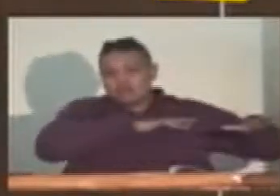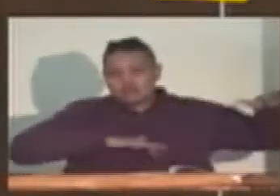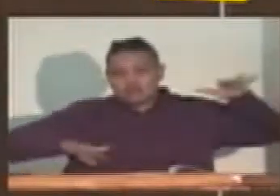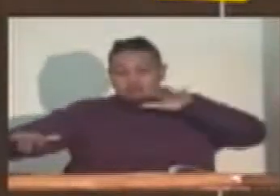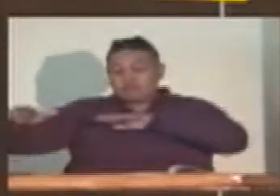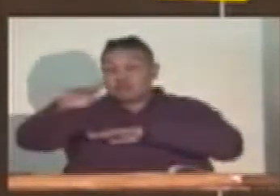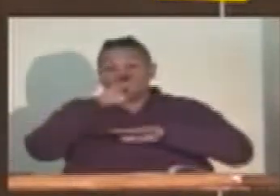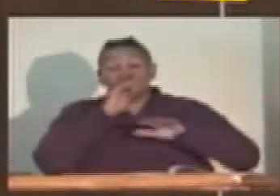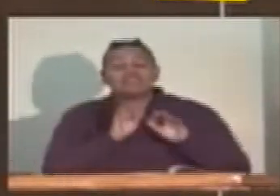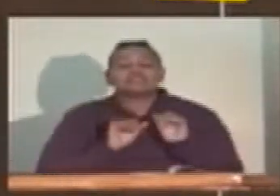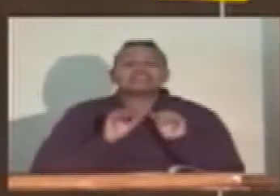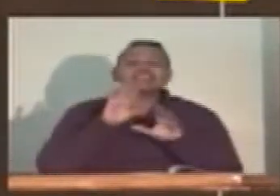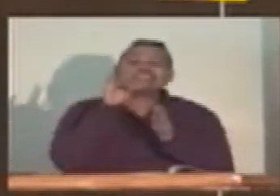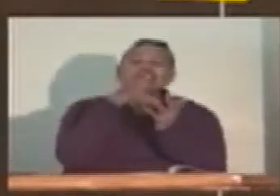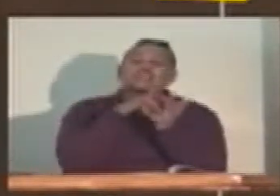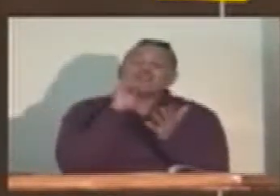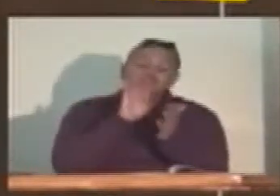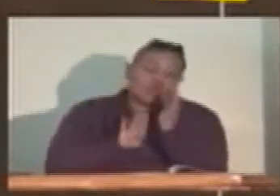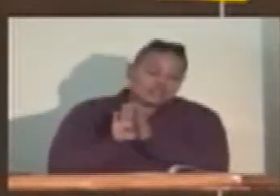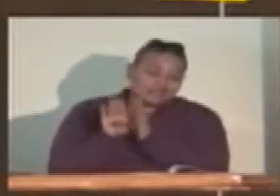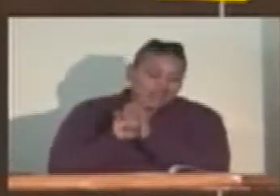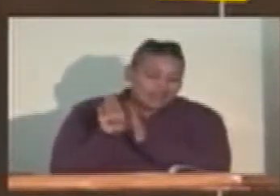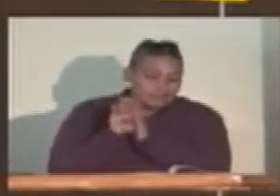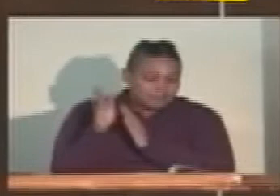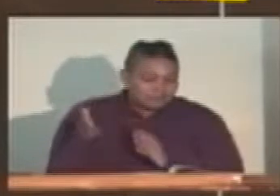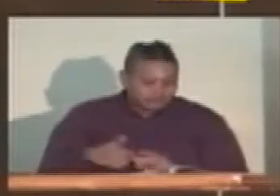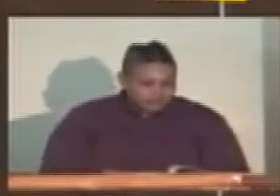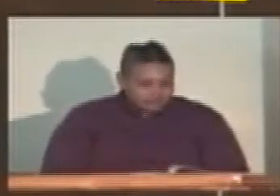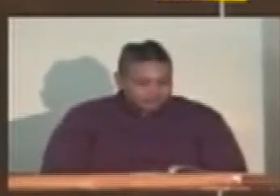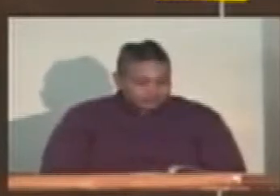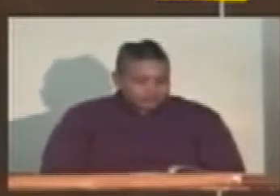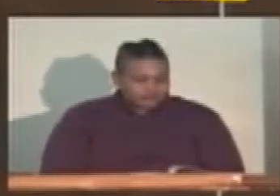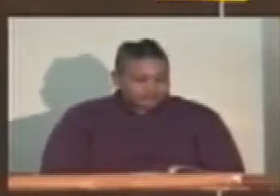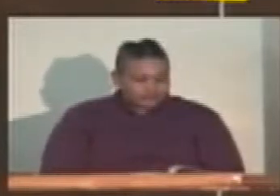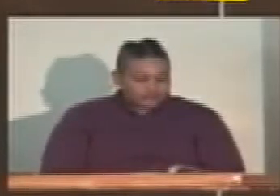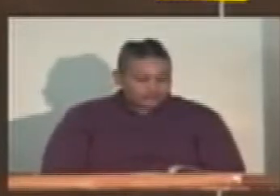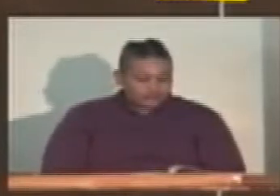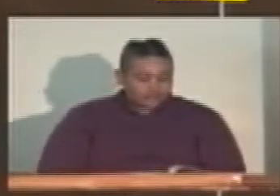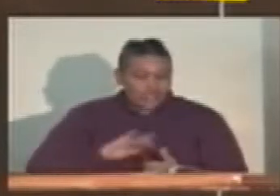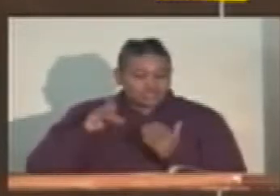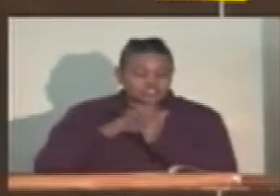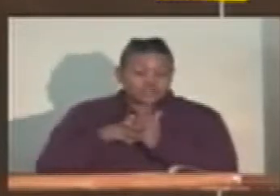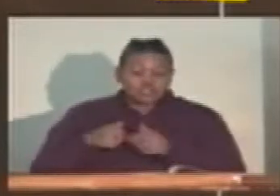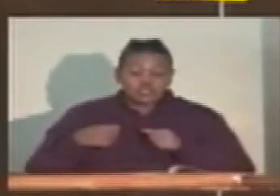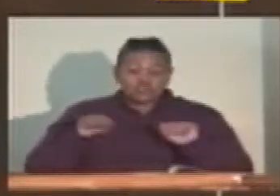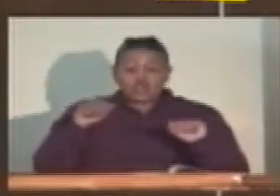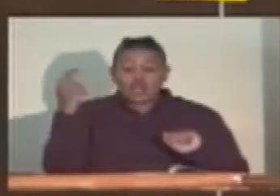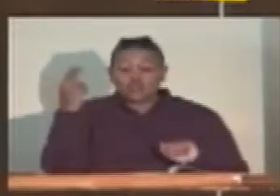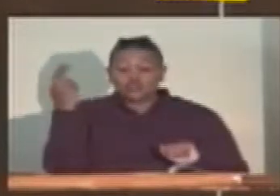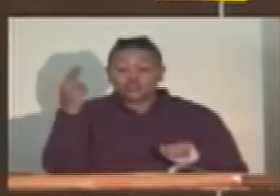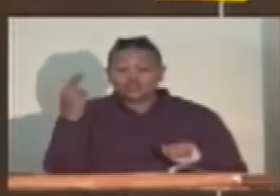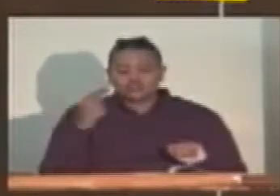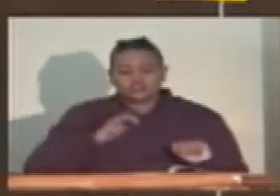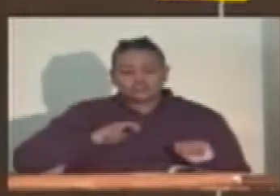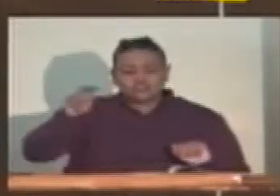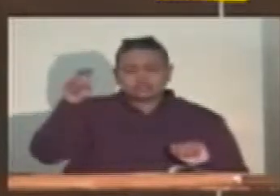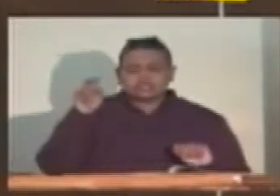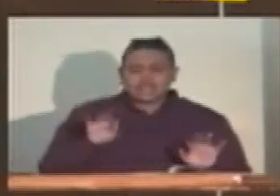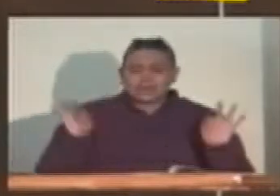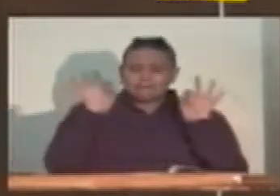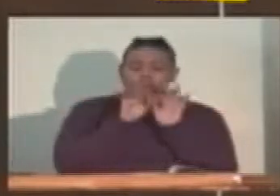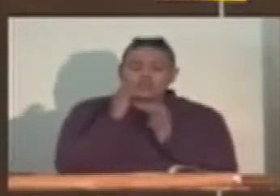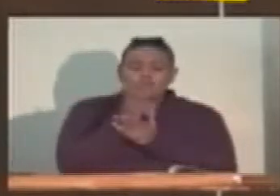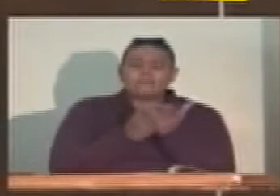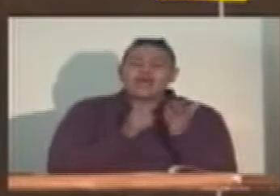to development. A central strategy on using transportation as an integral part